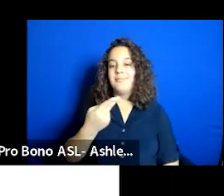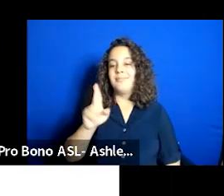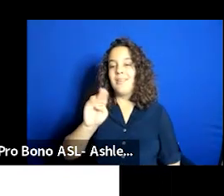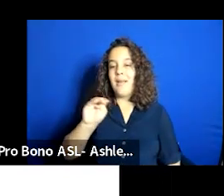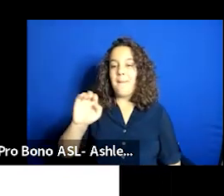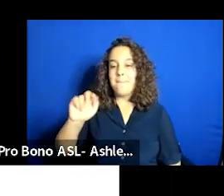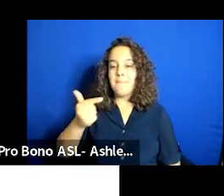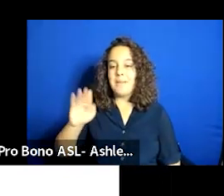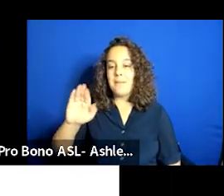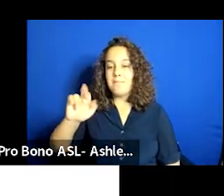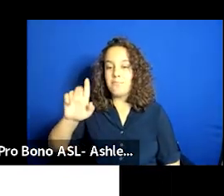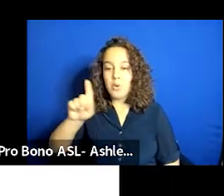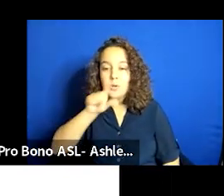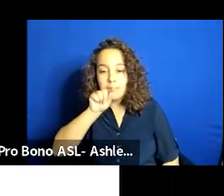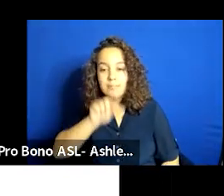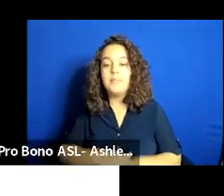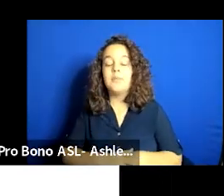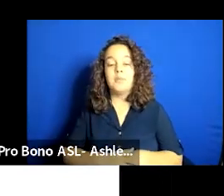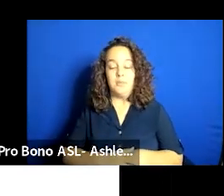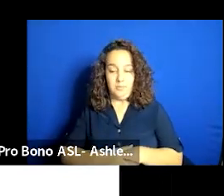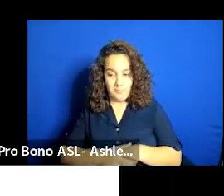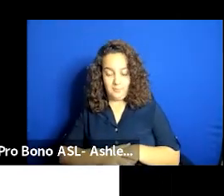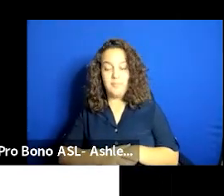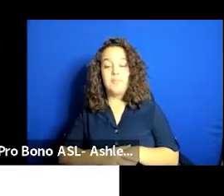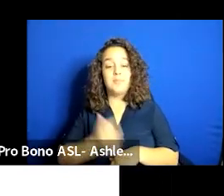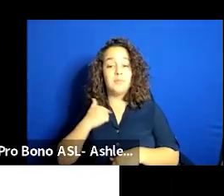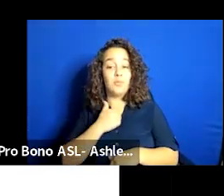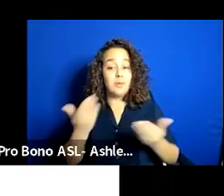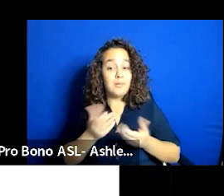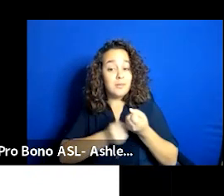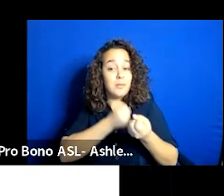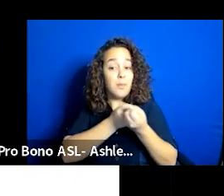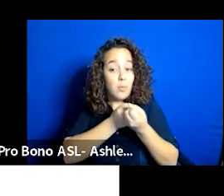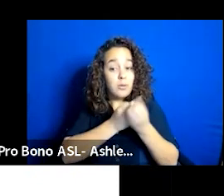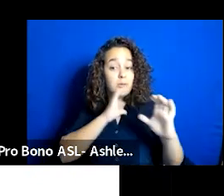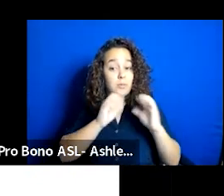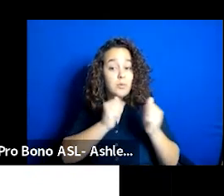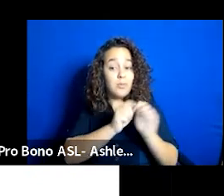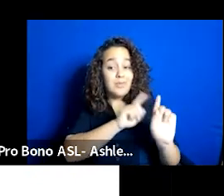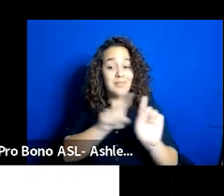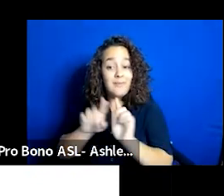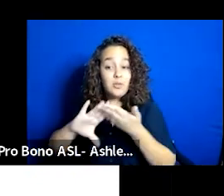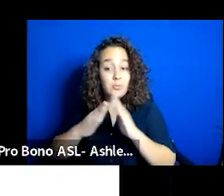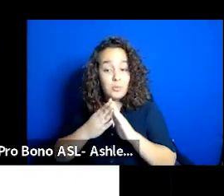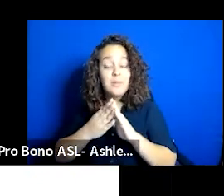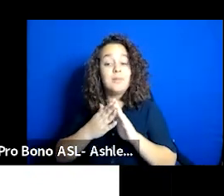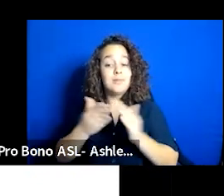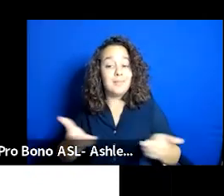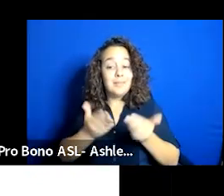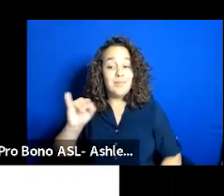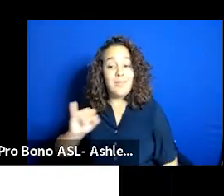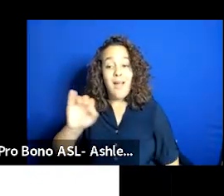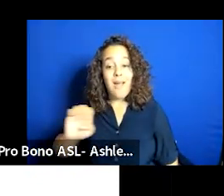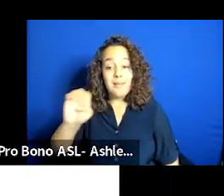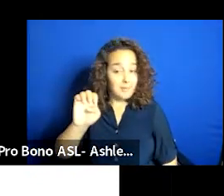different worlds. So we're here to support in communicating with different communities in the inland region.